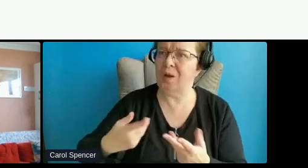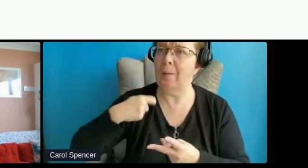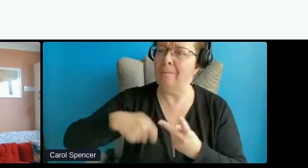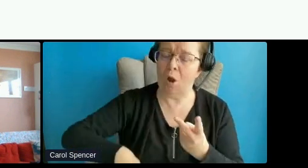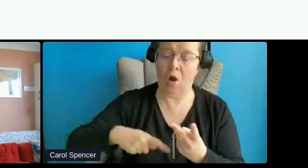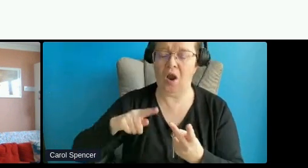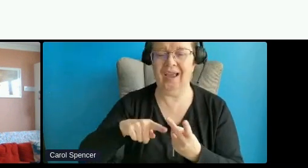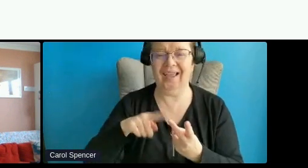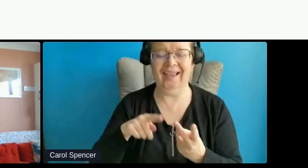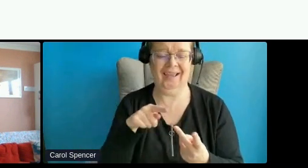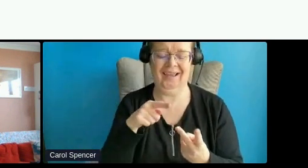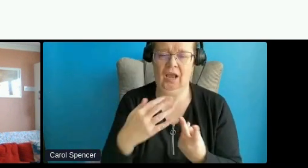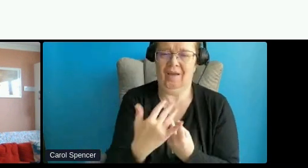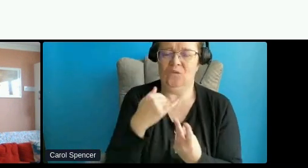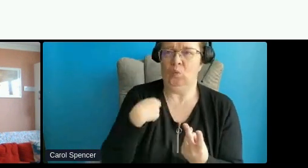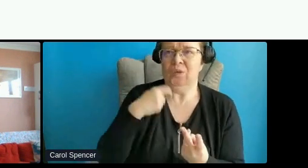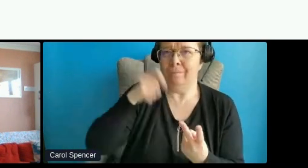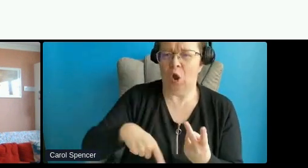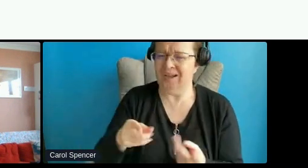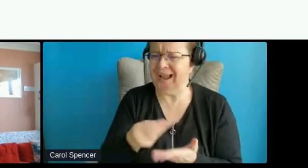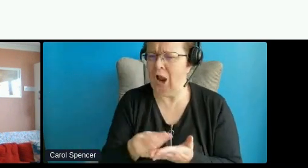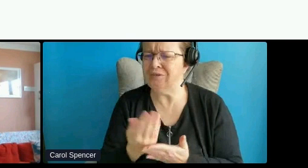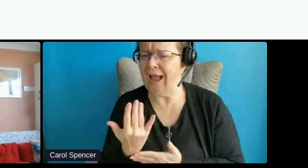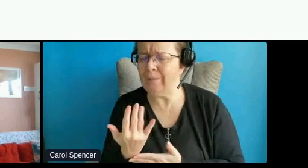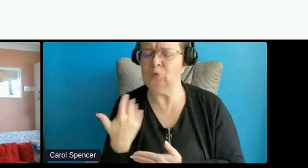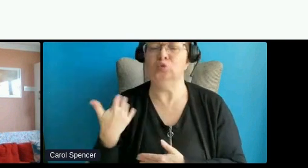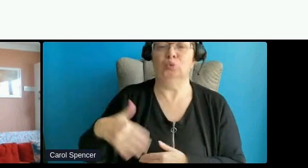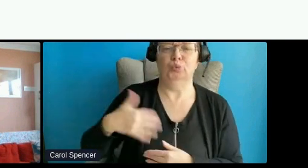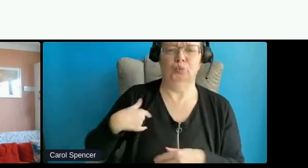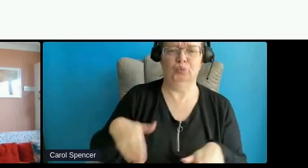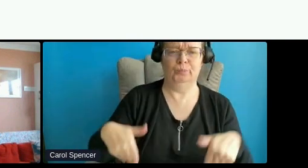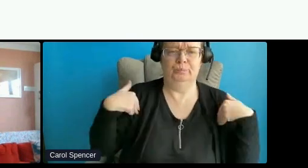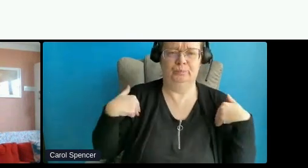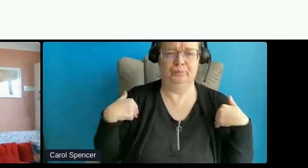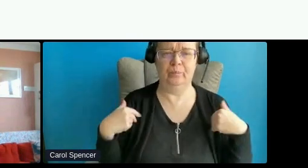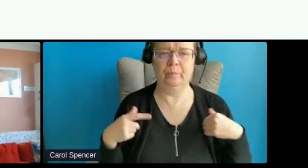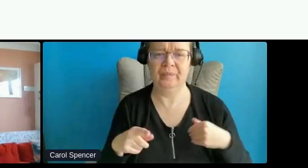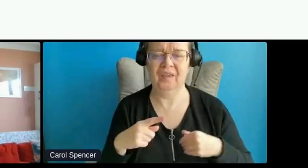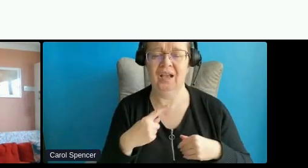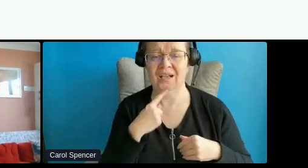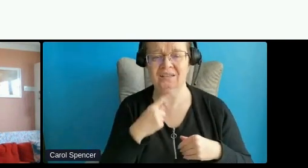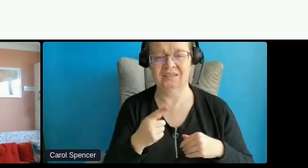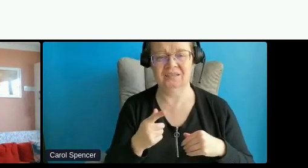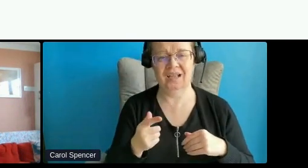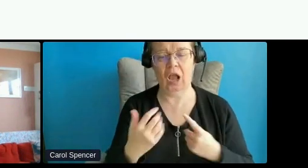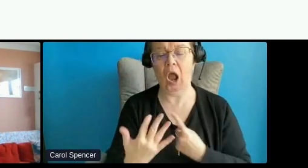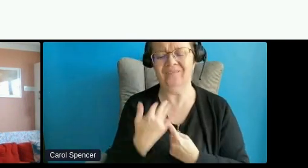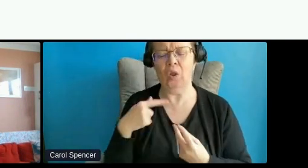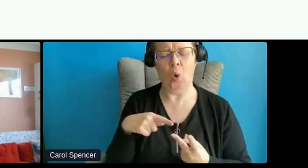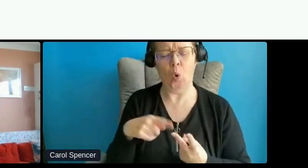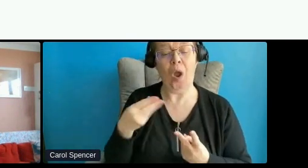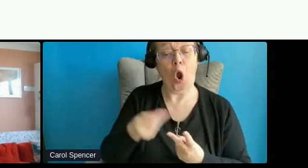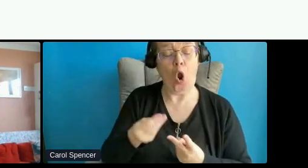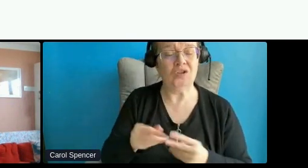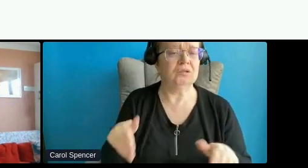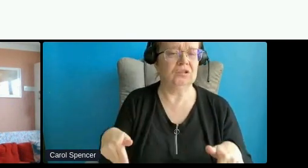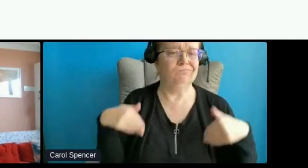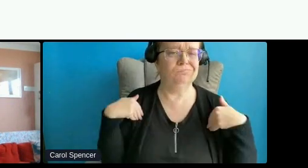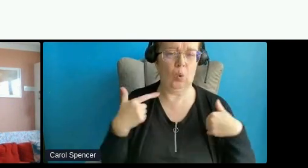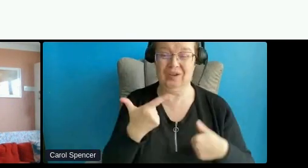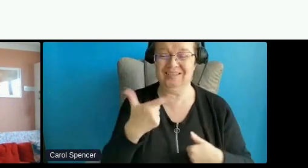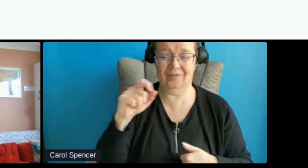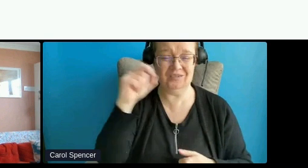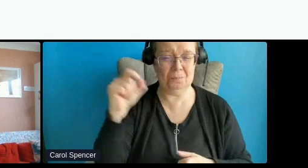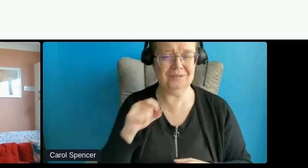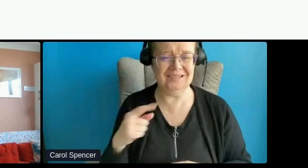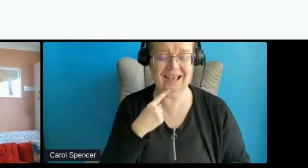their decisions to buy. 70% of respondents said cost was something that influenced their decision to buy. And in the